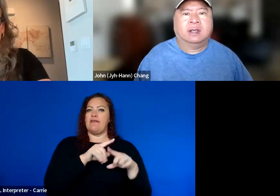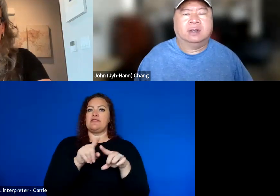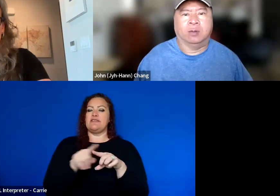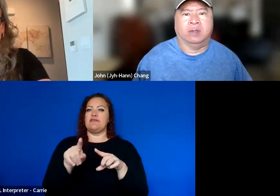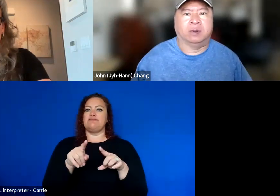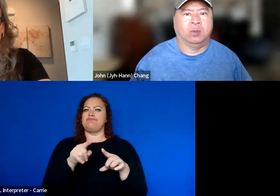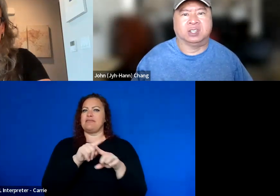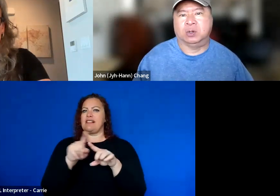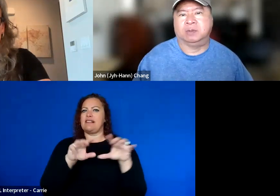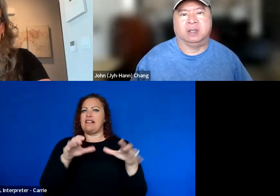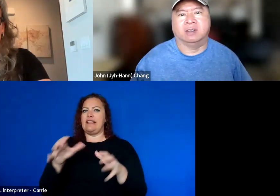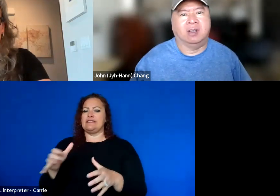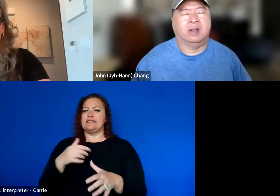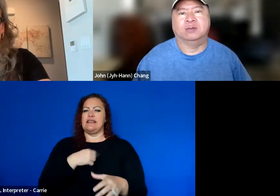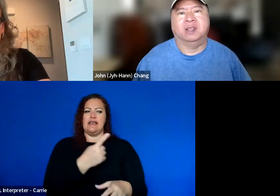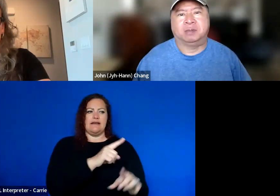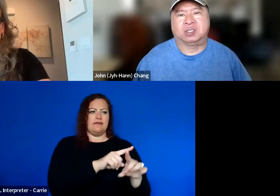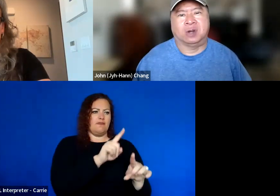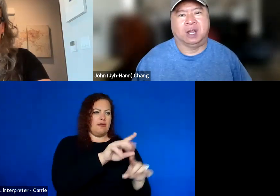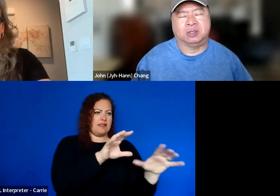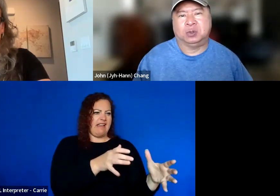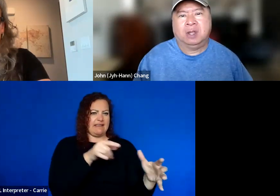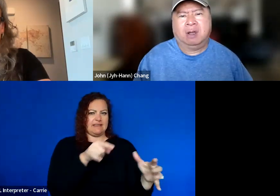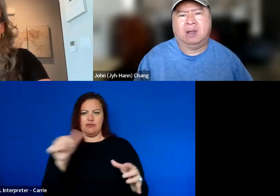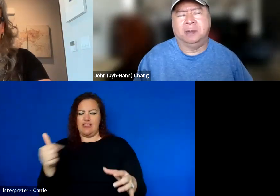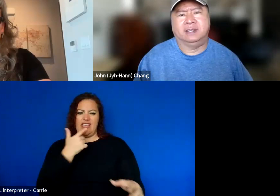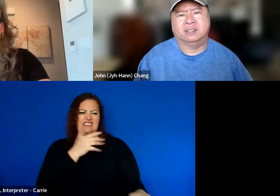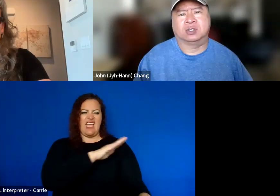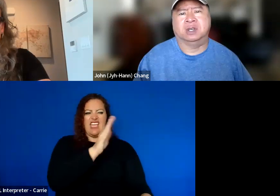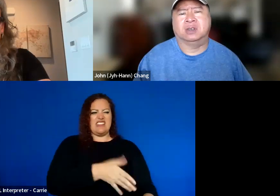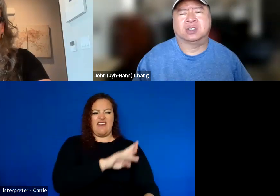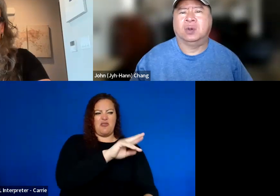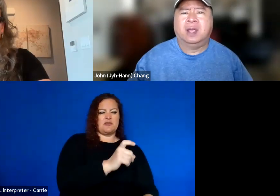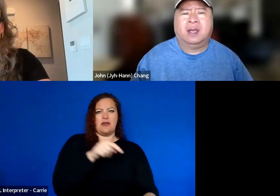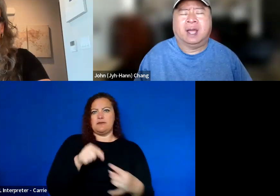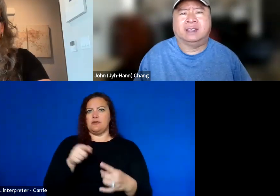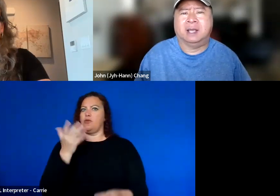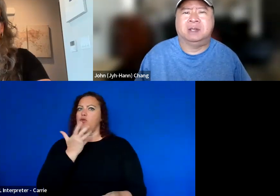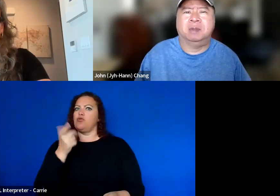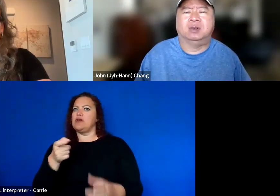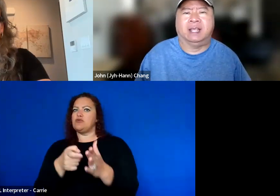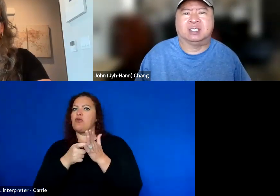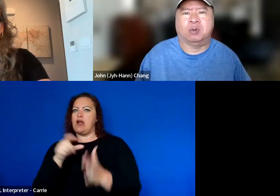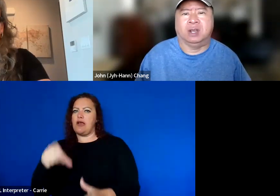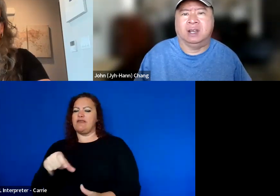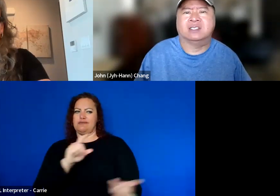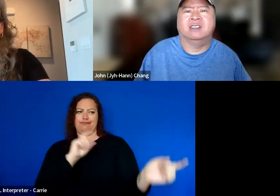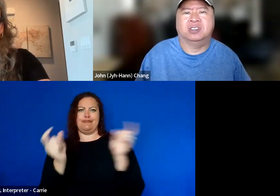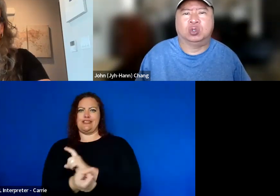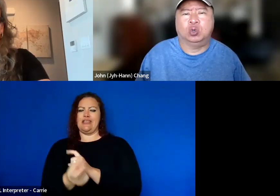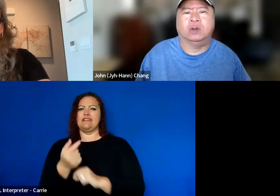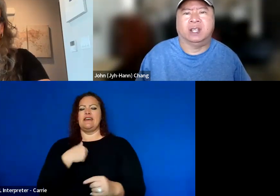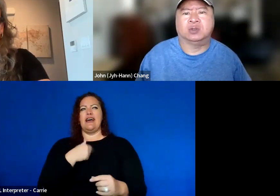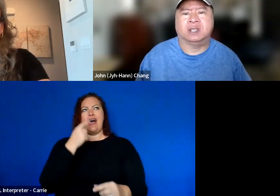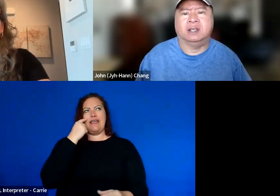classes, I went from one extreme to the other. Oh, I've never prescribed, to, oh man, this is critical. So I think I'm in the middle at this point. It is